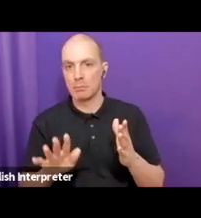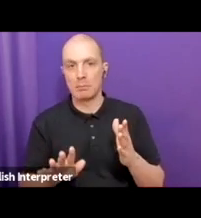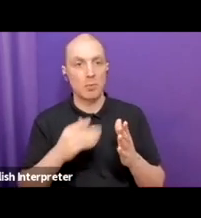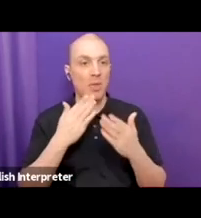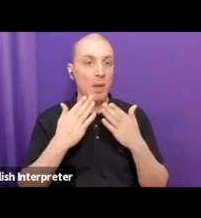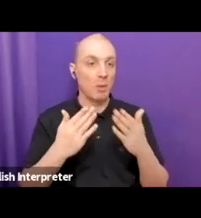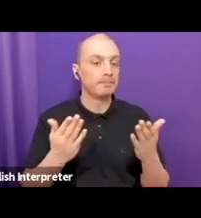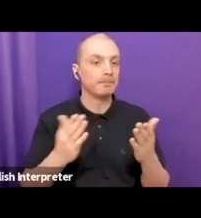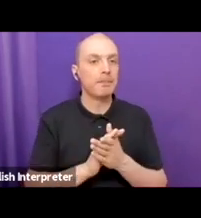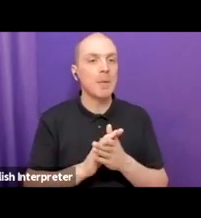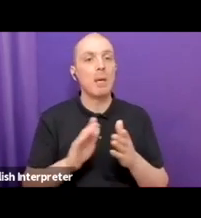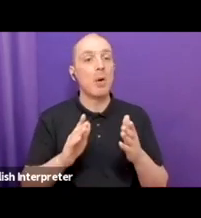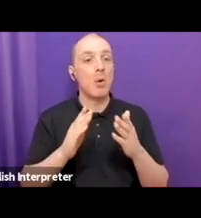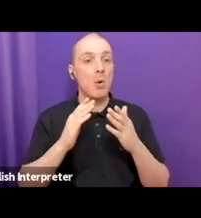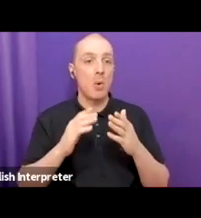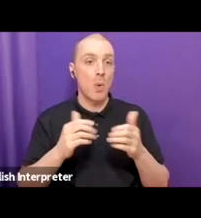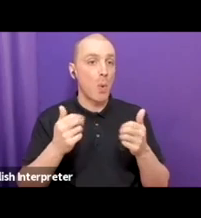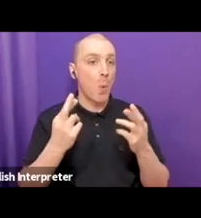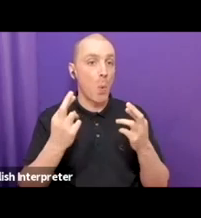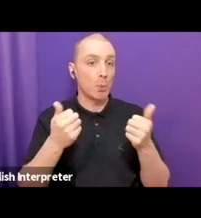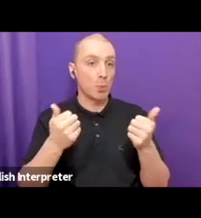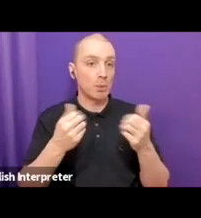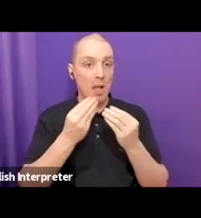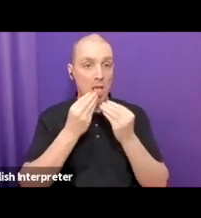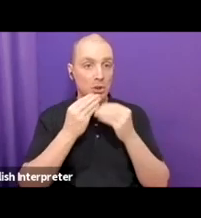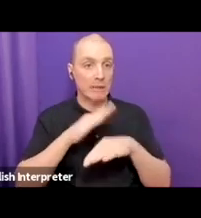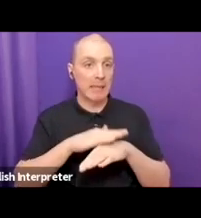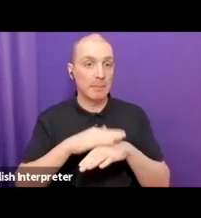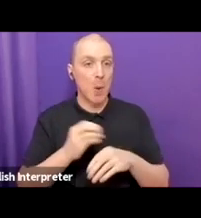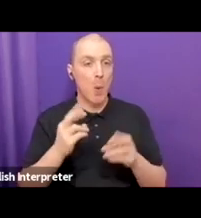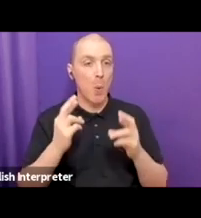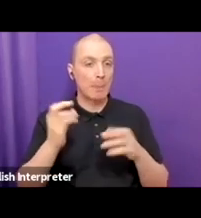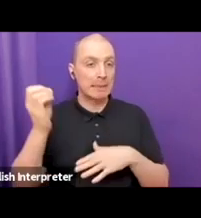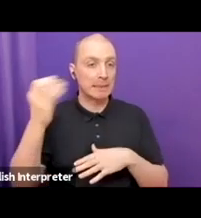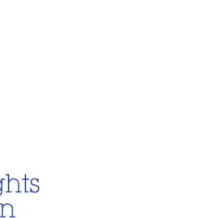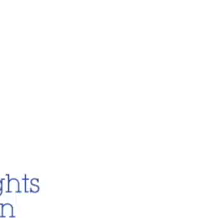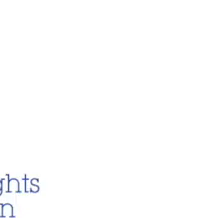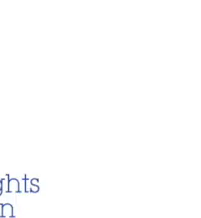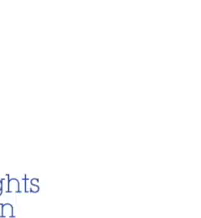lovely lunch, and maybe you'll get to enjoy some sunshine this afternoon. See you later. Bye.